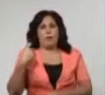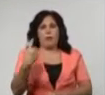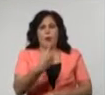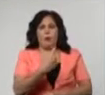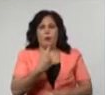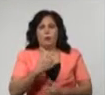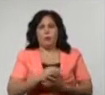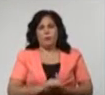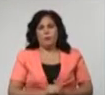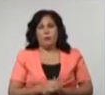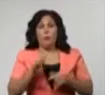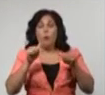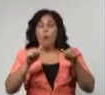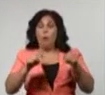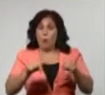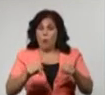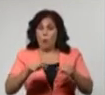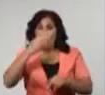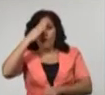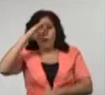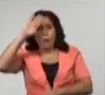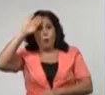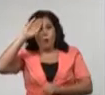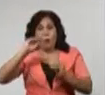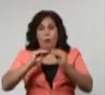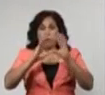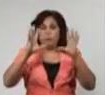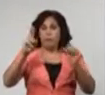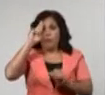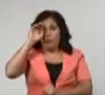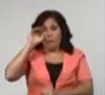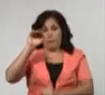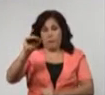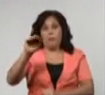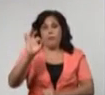Congratulations to all. Today we have